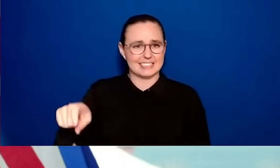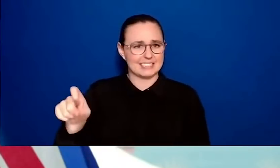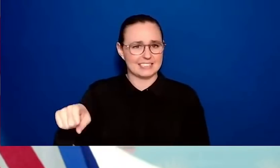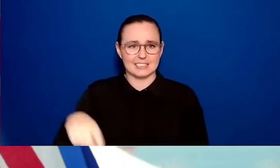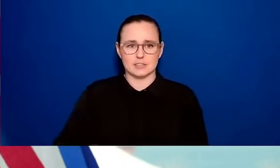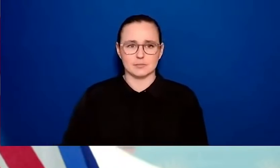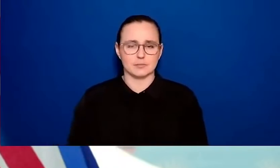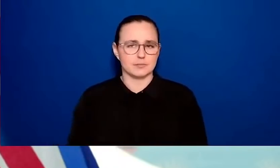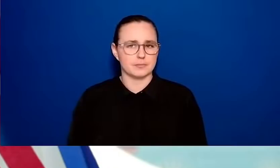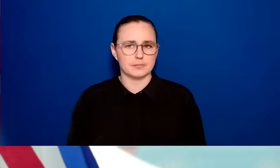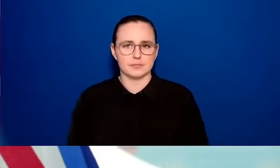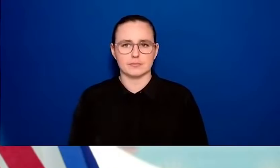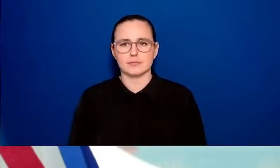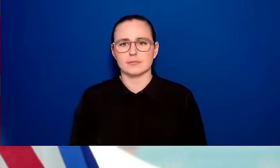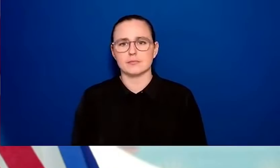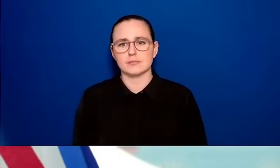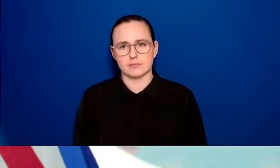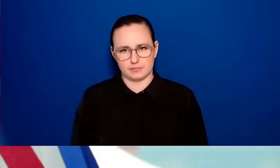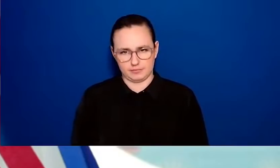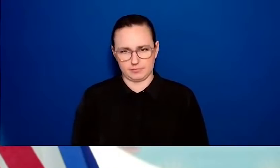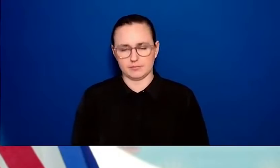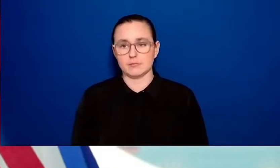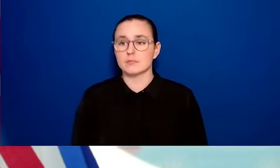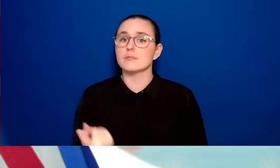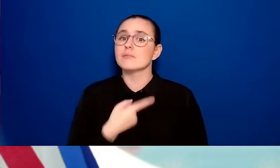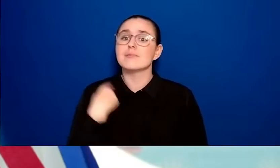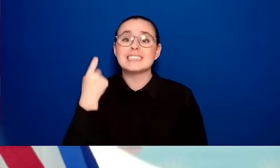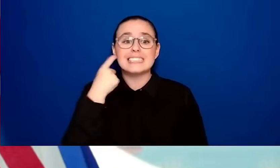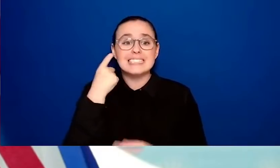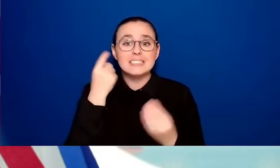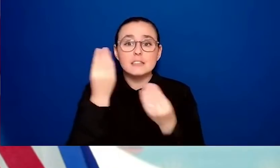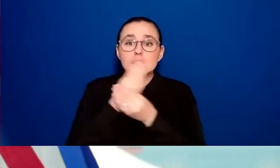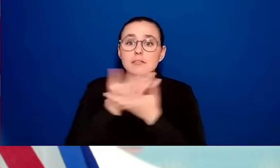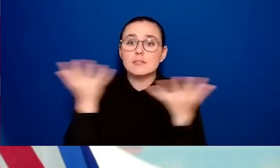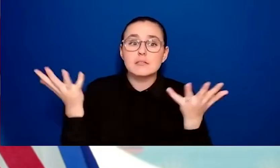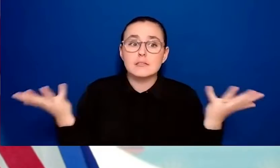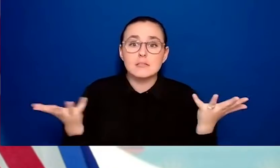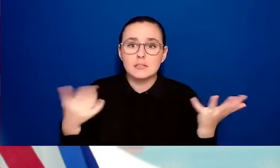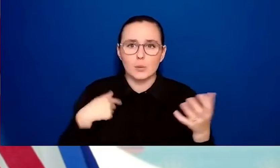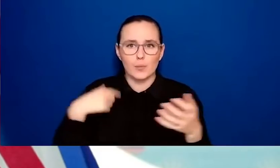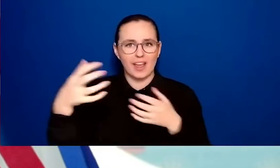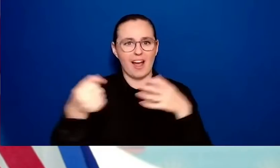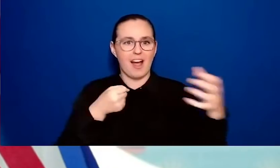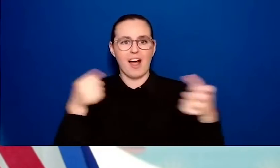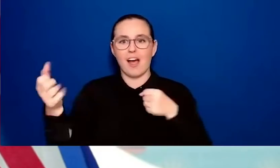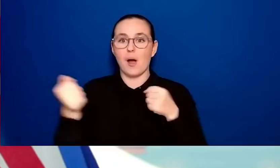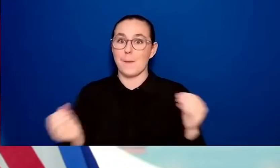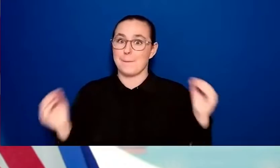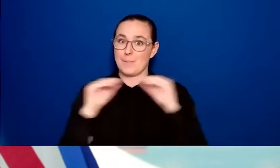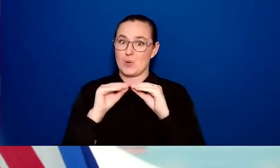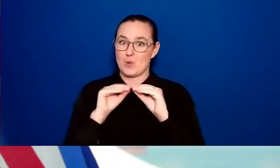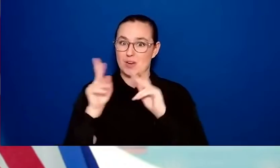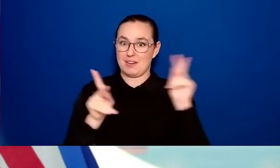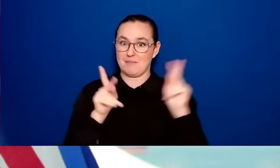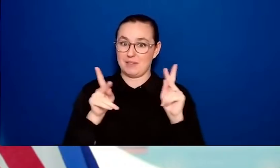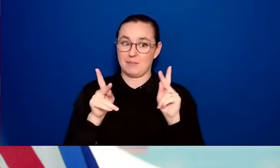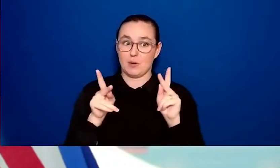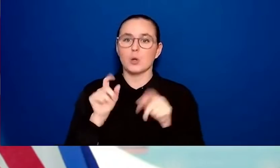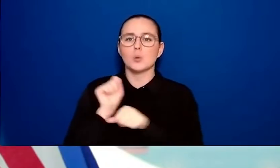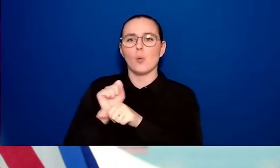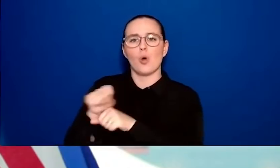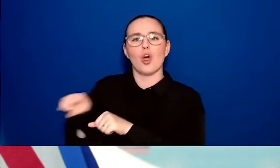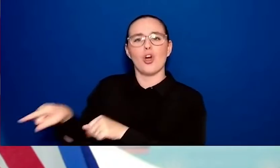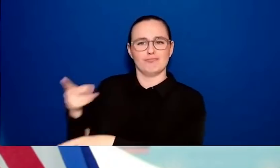decision to increase hiring in long-term care and in August and September of